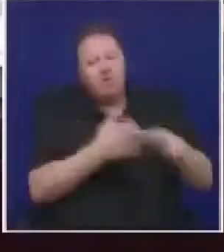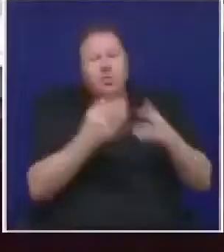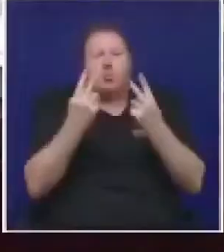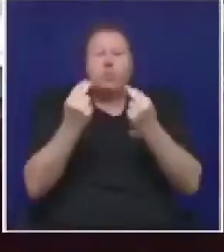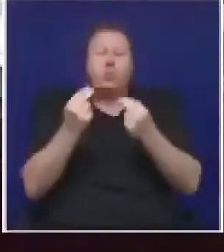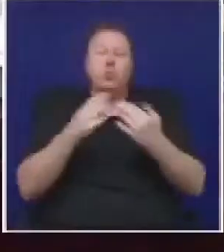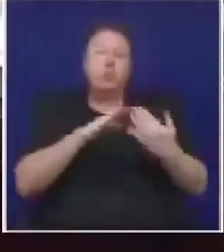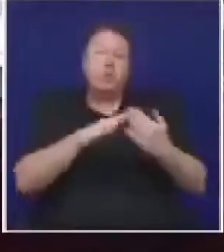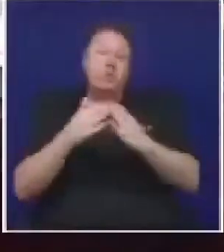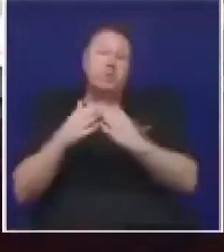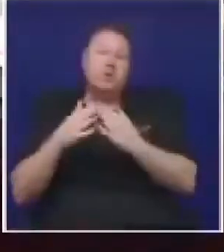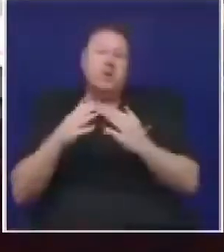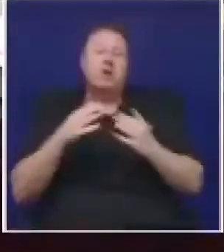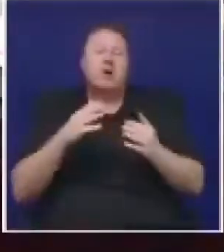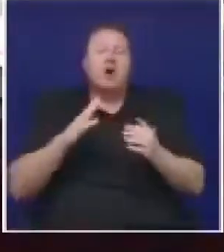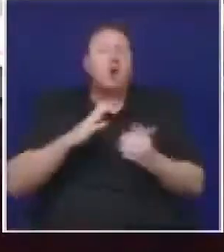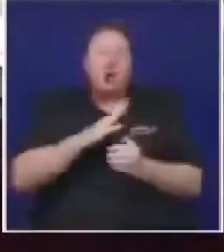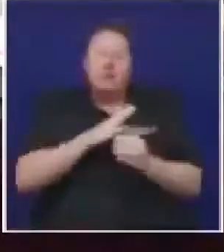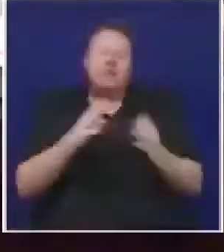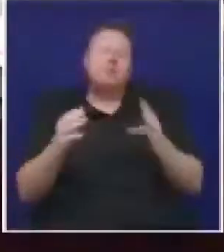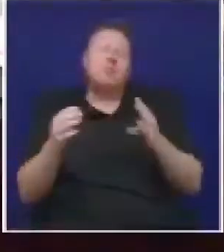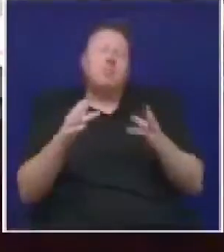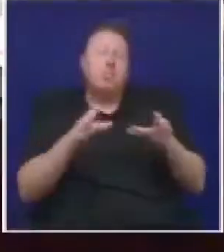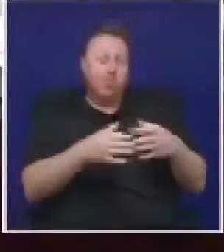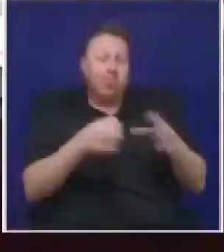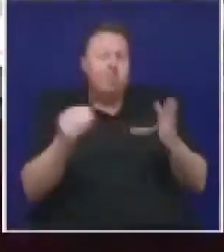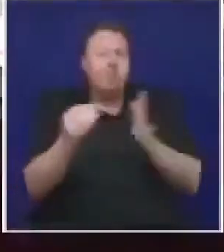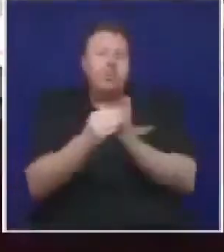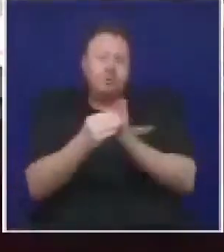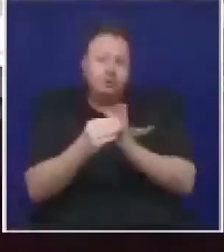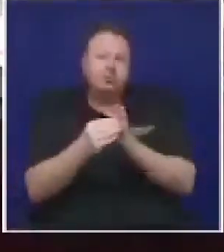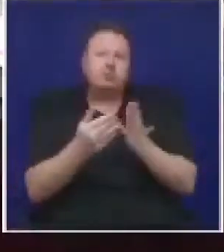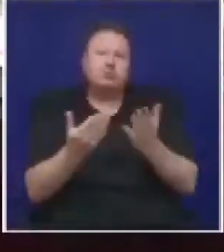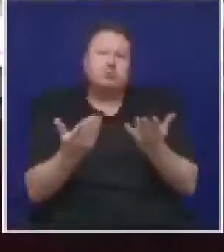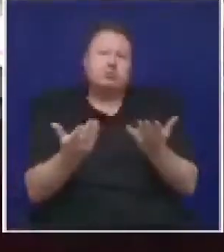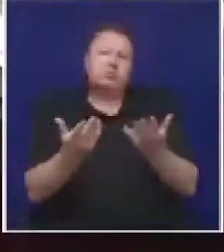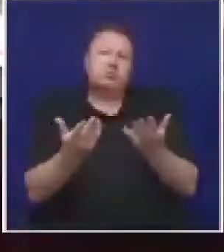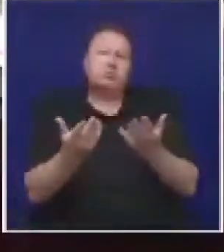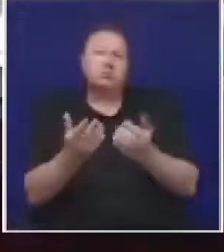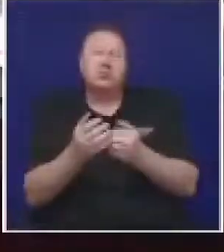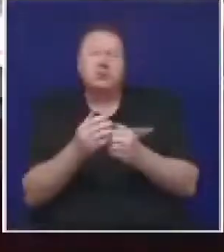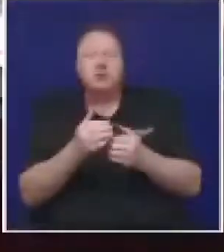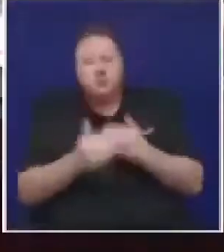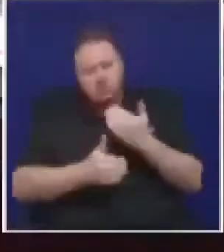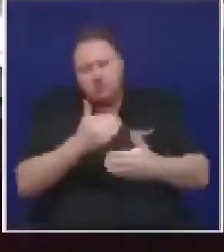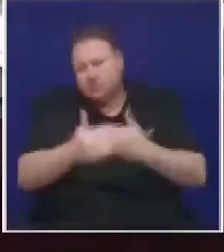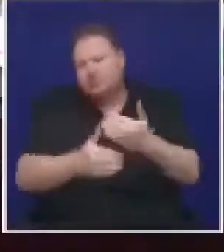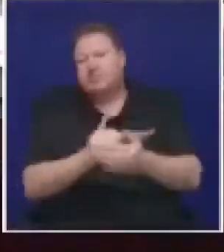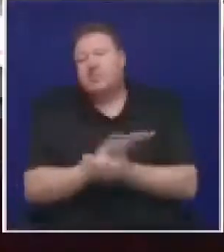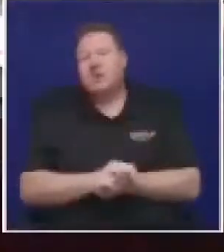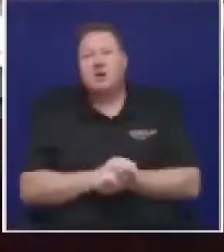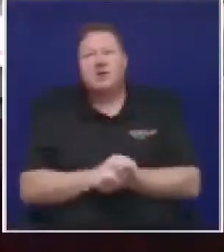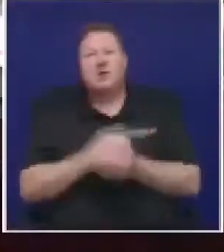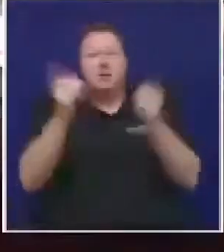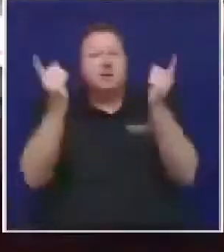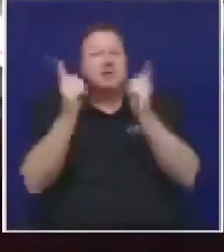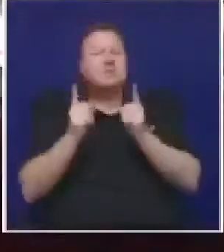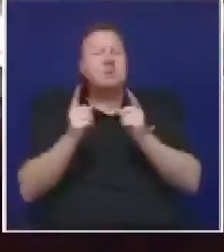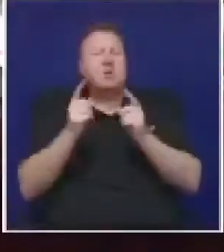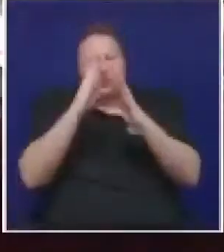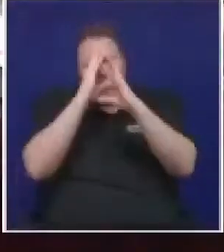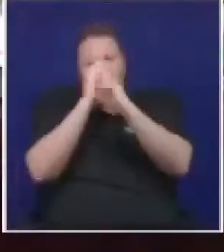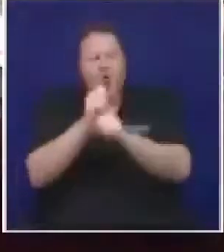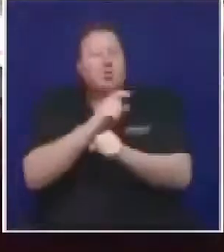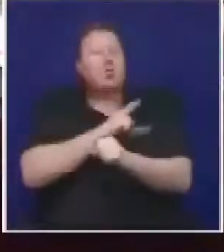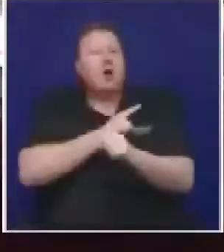move ahead. We will continue to pay special attention because the issue of land is very important